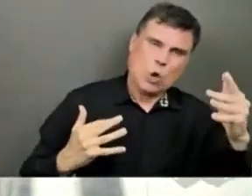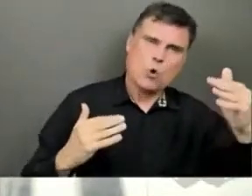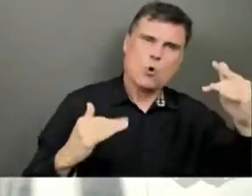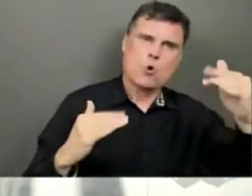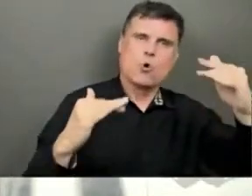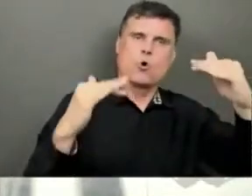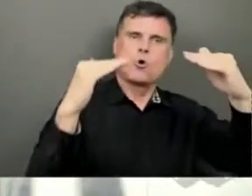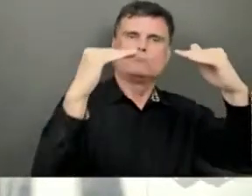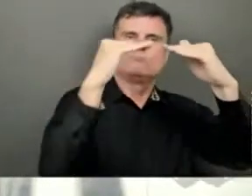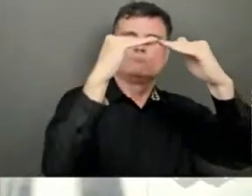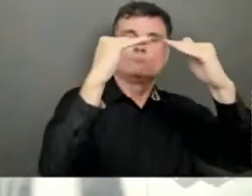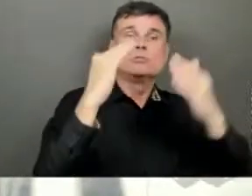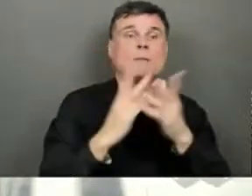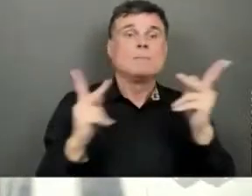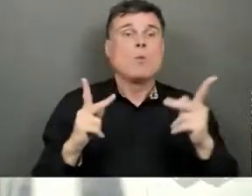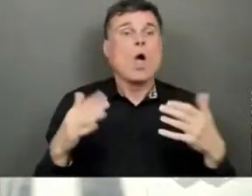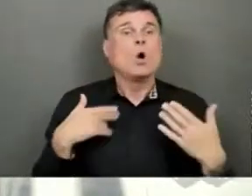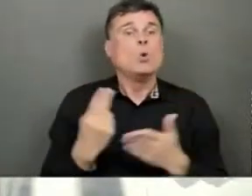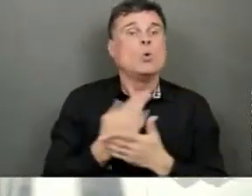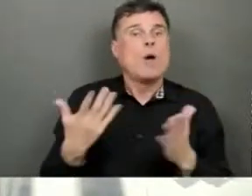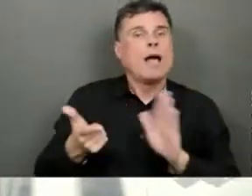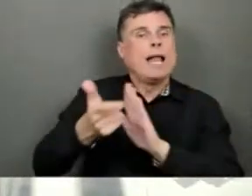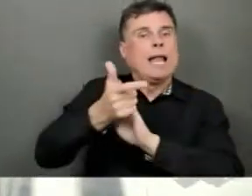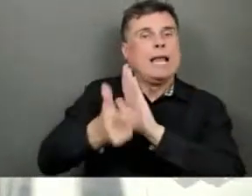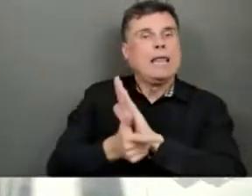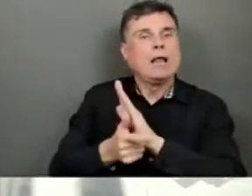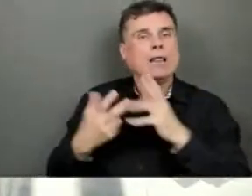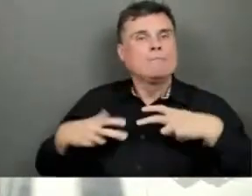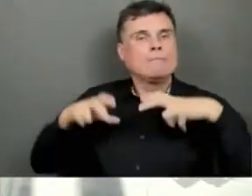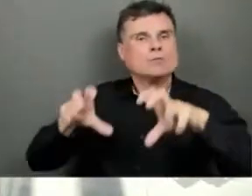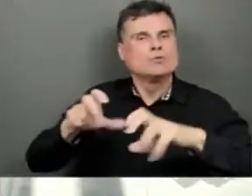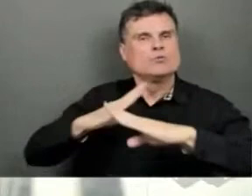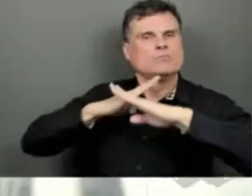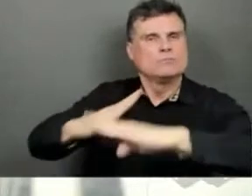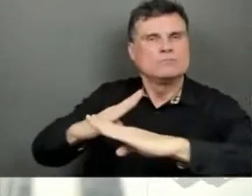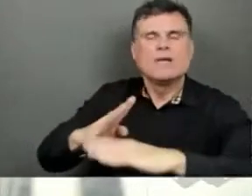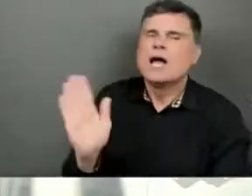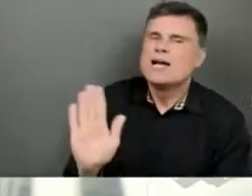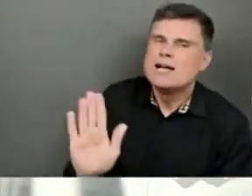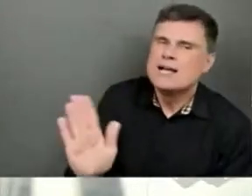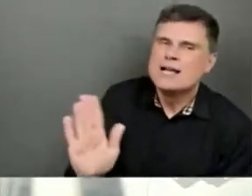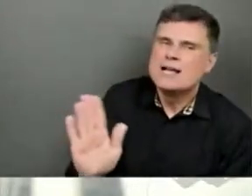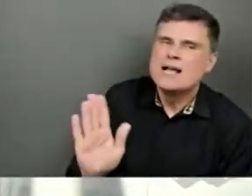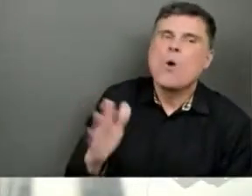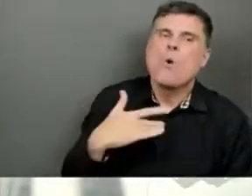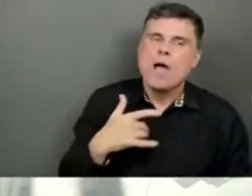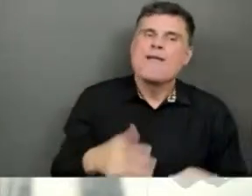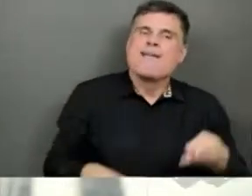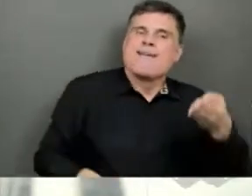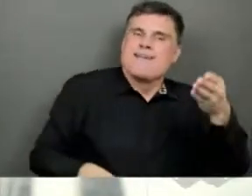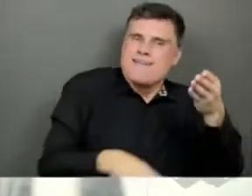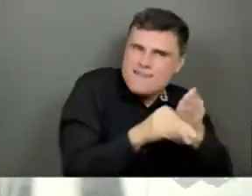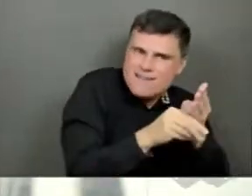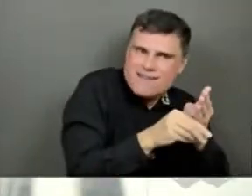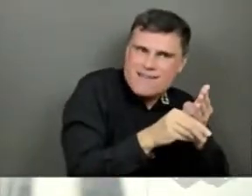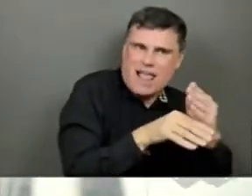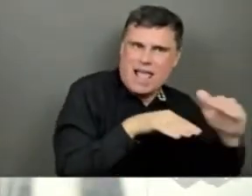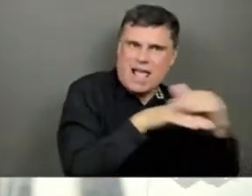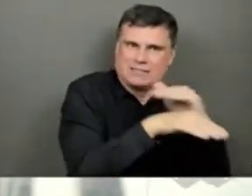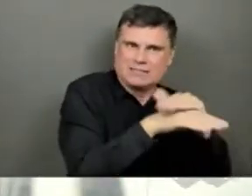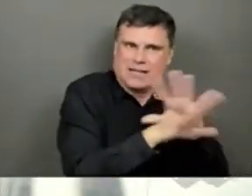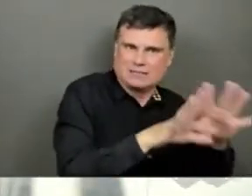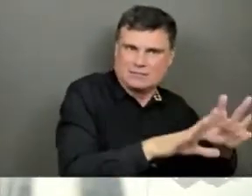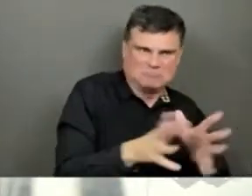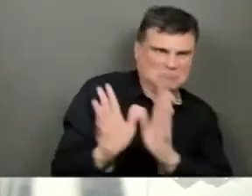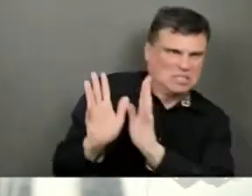we should provide outstanding service in the public system, and that's on MRIs, on CT scans, what we are absolutely